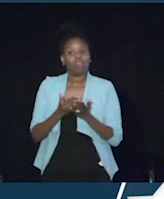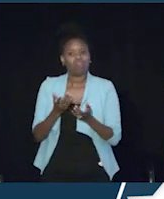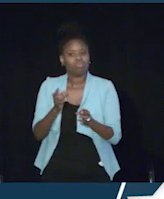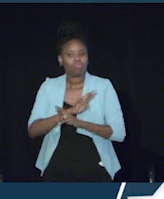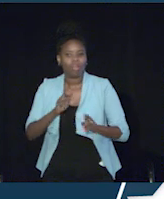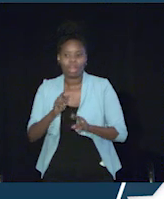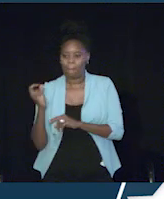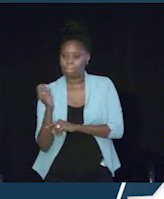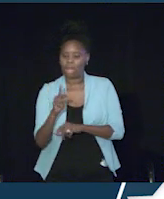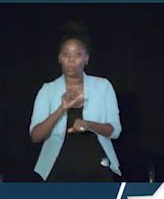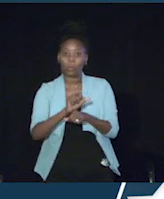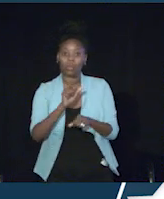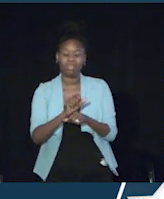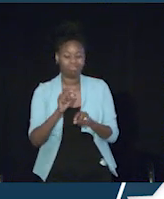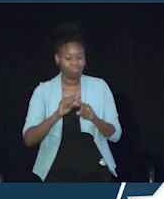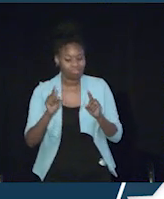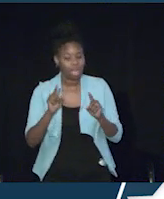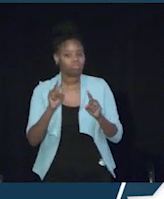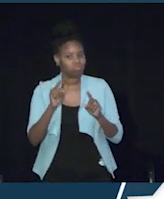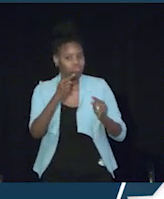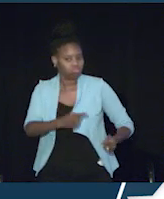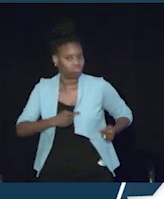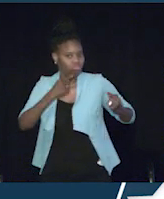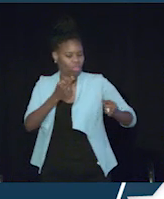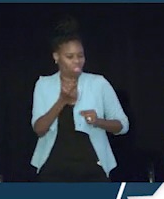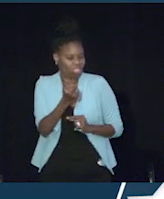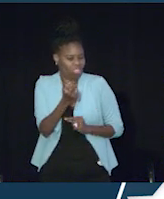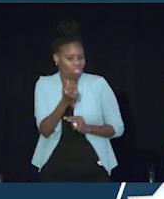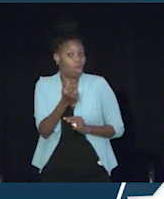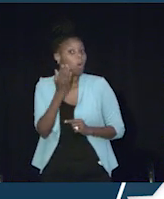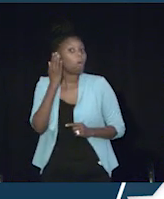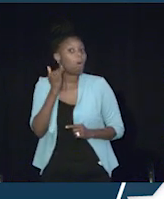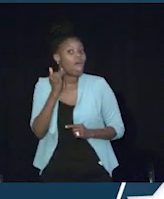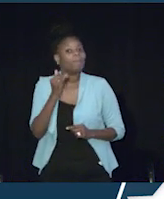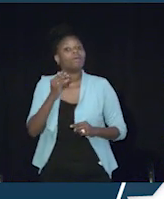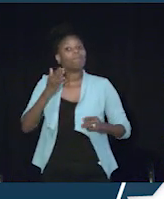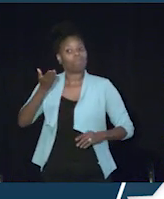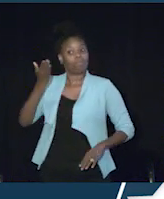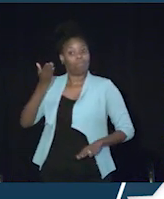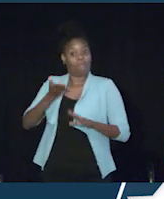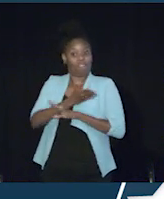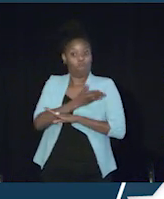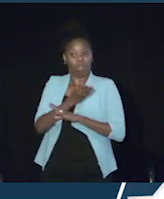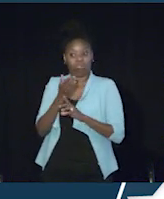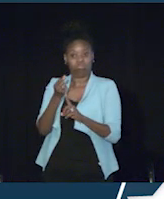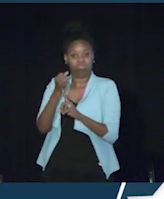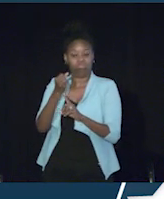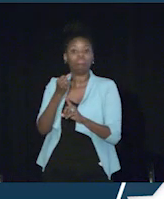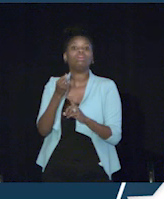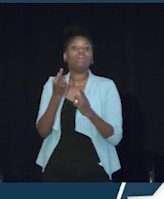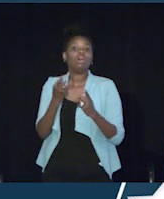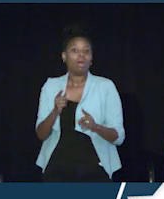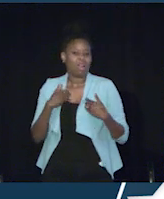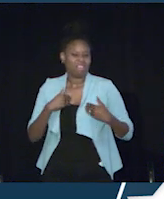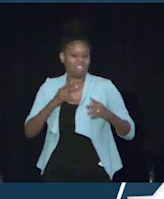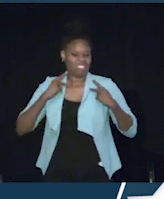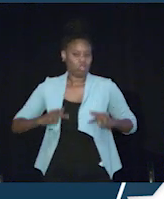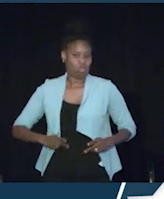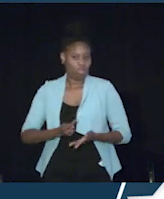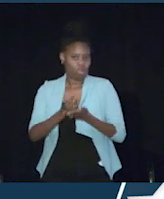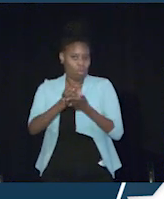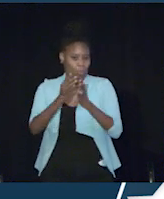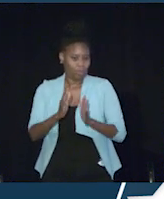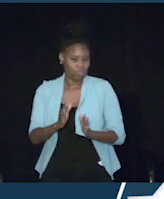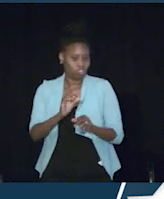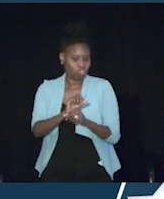job. Unfortunately, that was very difficult because she was working as a physical therapist and was no longer able to do some of the aspects of that